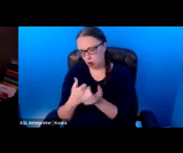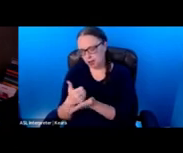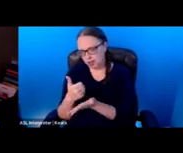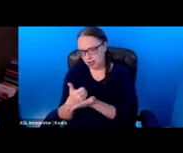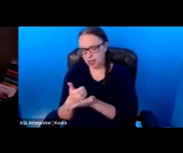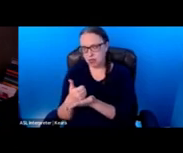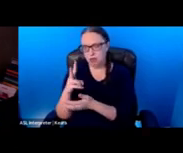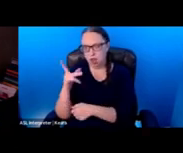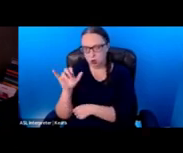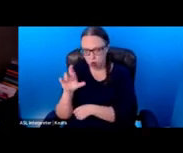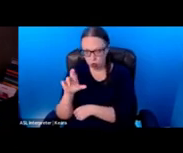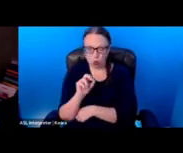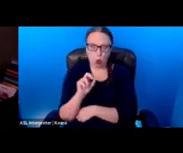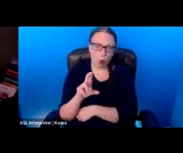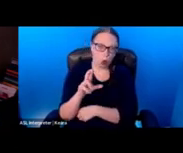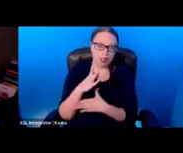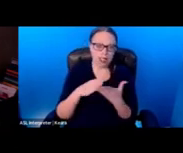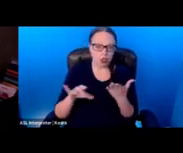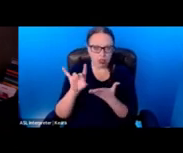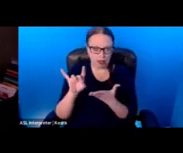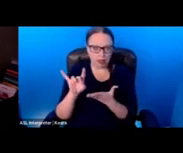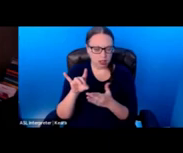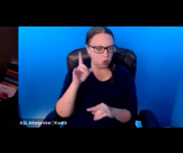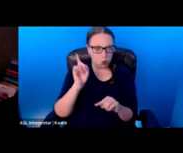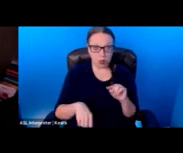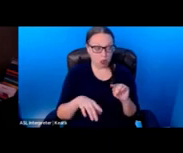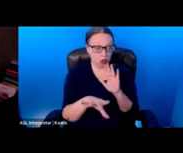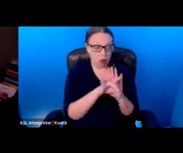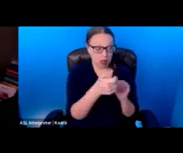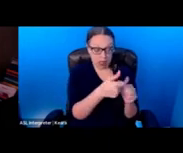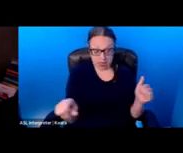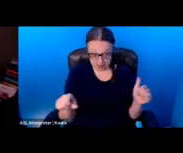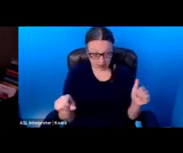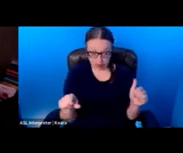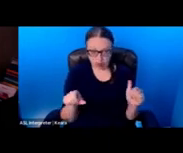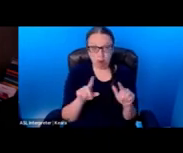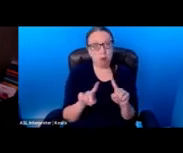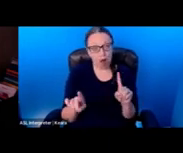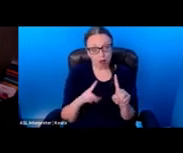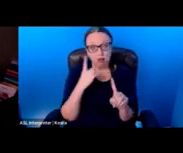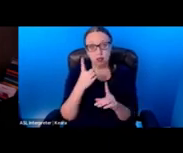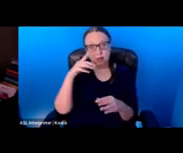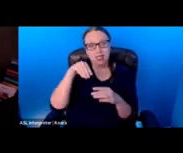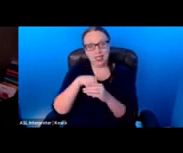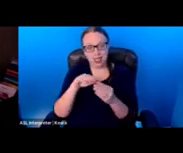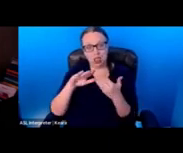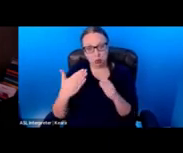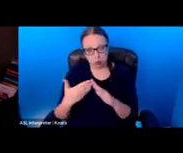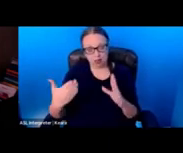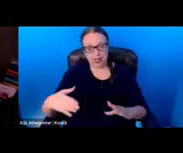8 voucher. So you can't just rent anything, but you can rent anything in the community that meets the published rent